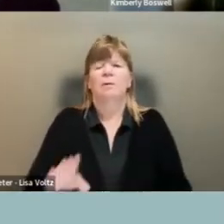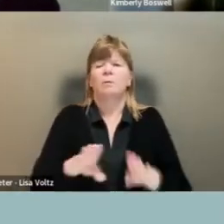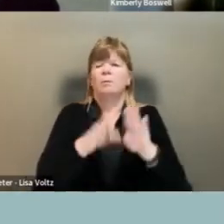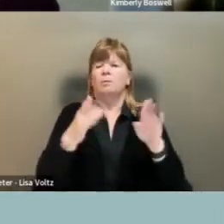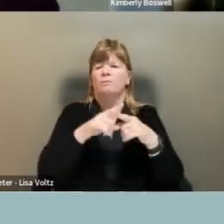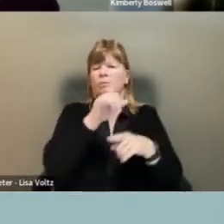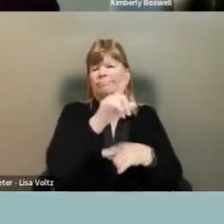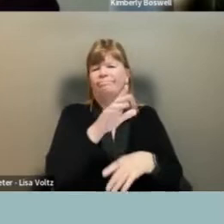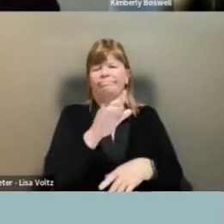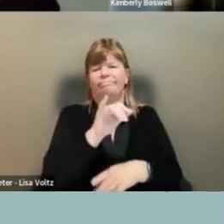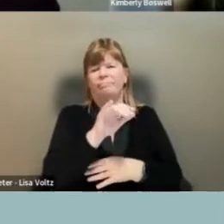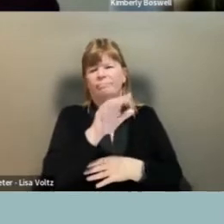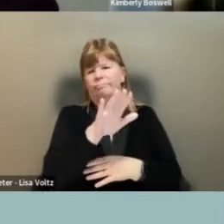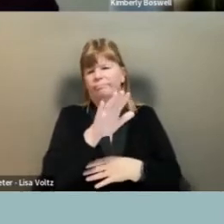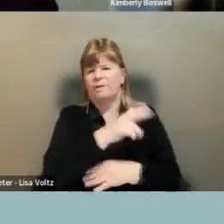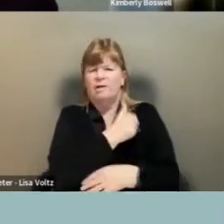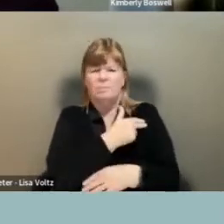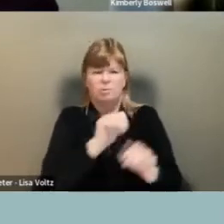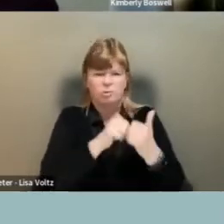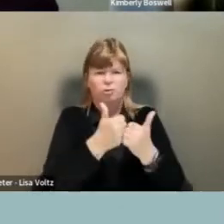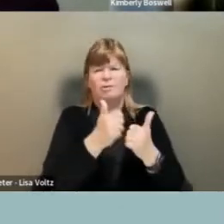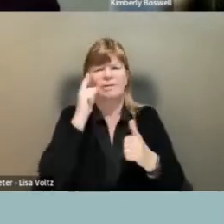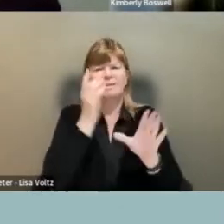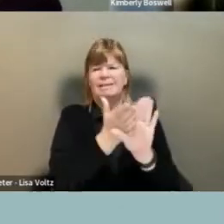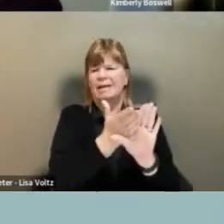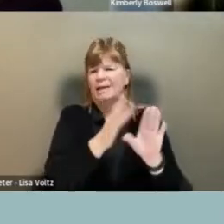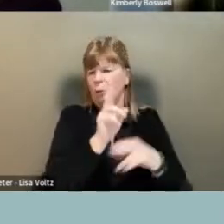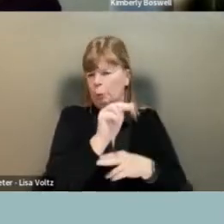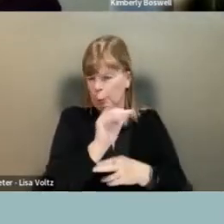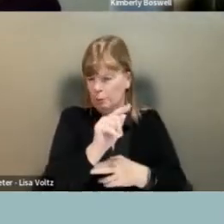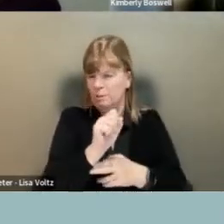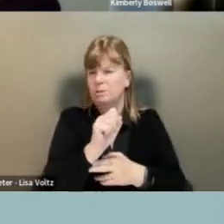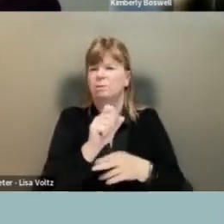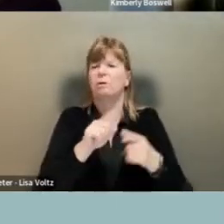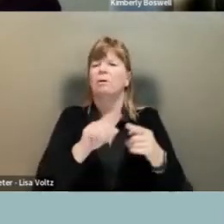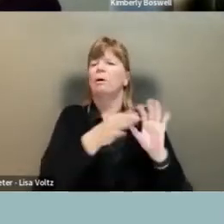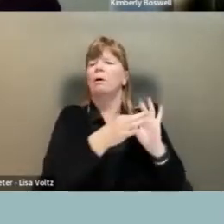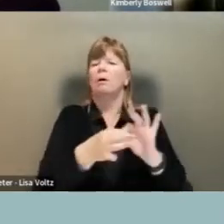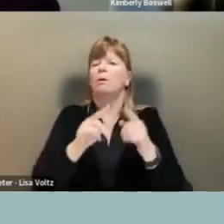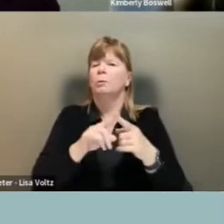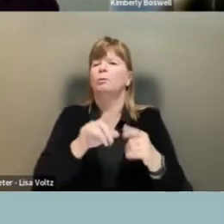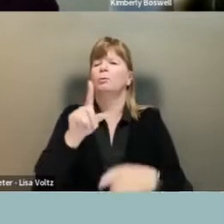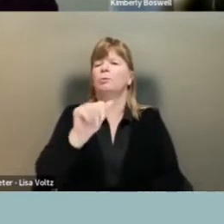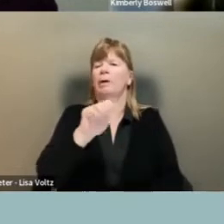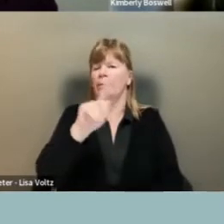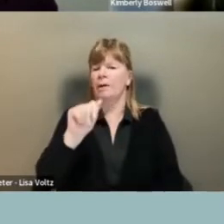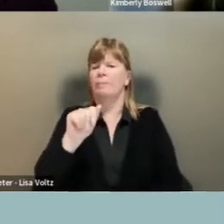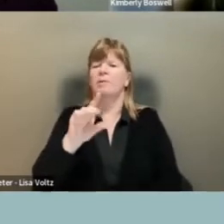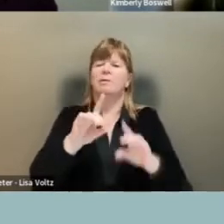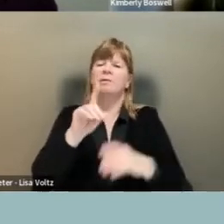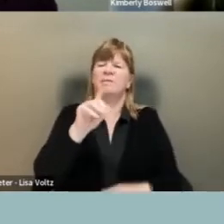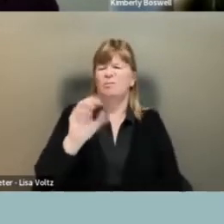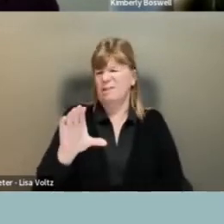Hospital Association, the hospital psych units. We've opened the door to the Alabama Department of Corrections, the day